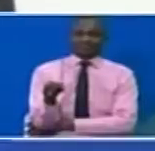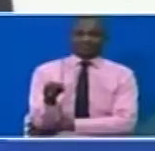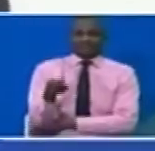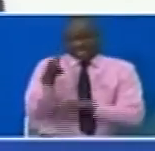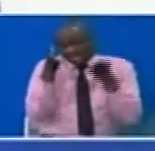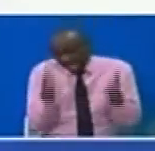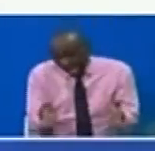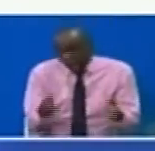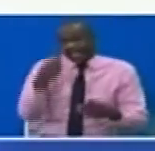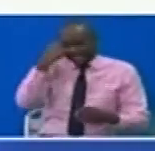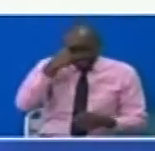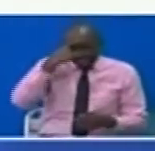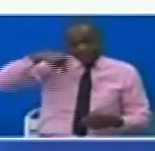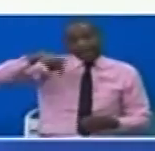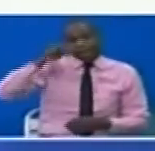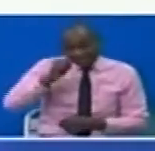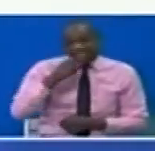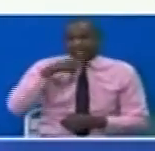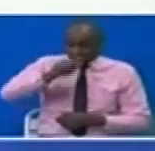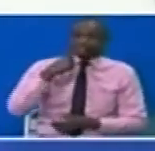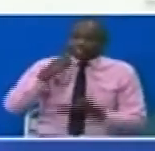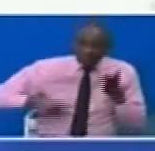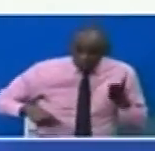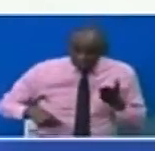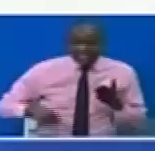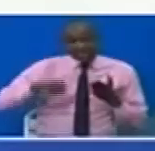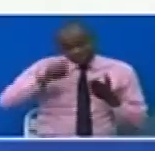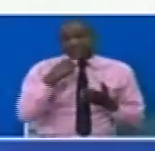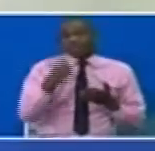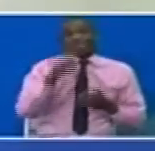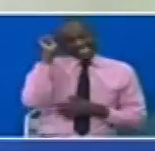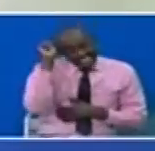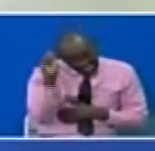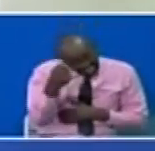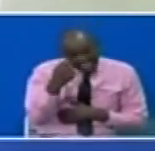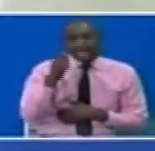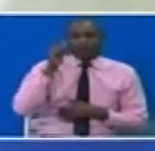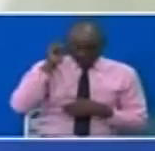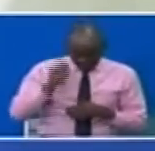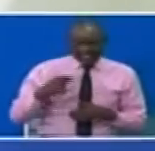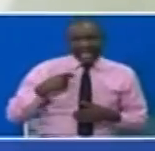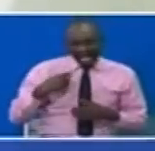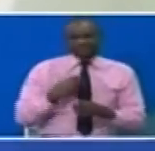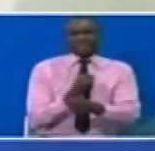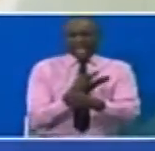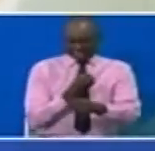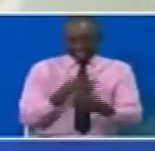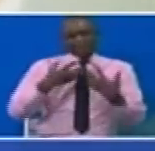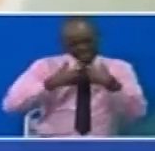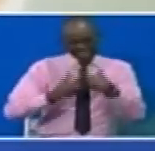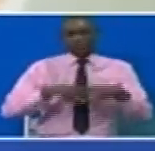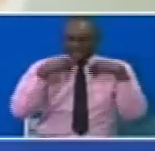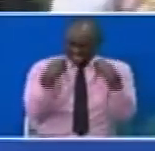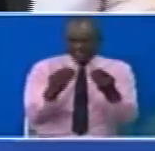And now, Indian Prime Minister Narendra Modi is bestowing Kenyans with critical cancer treatment machines of